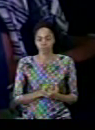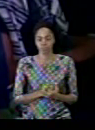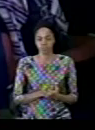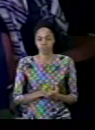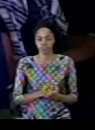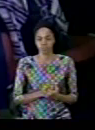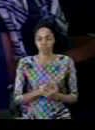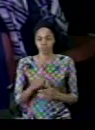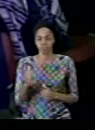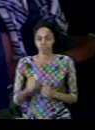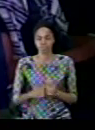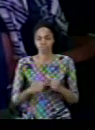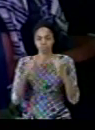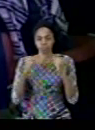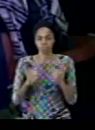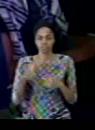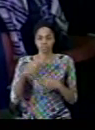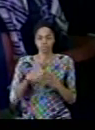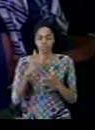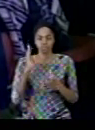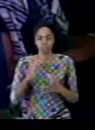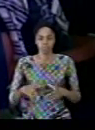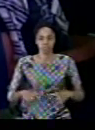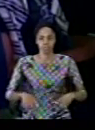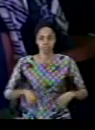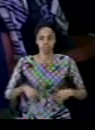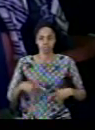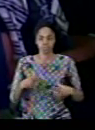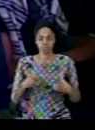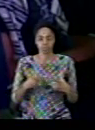Every power in your life,